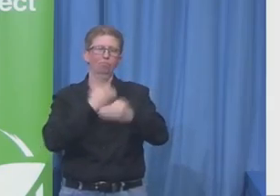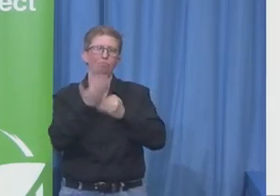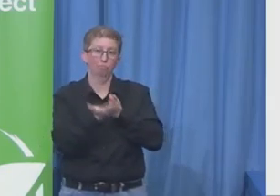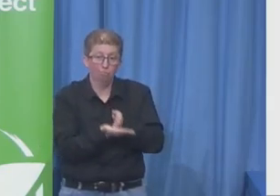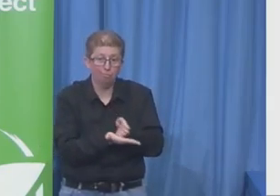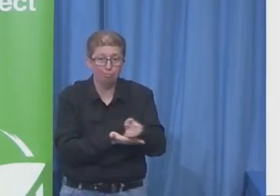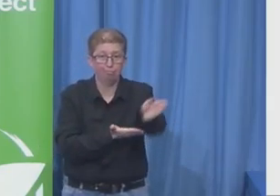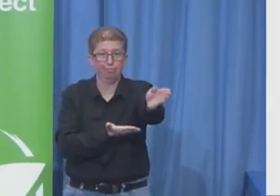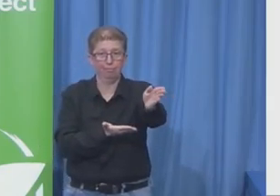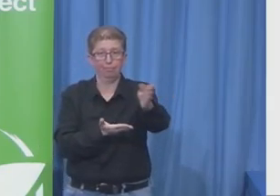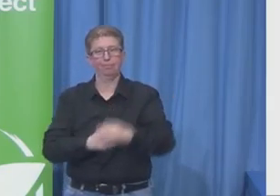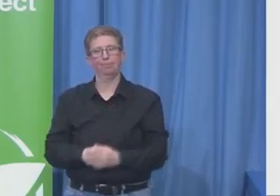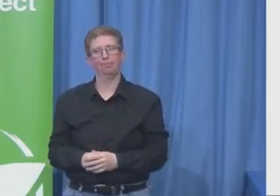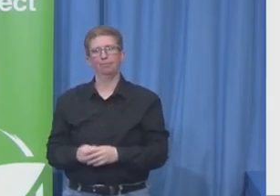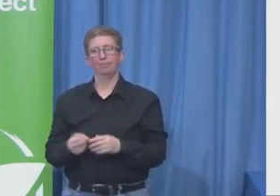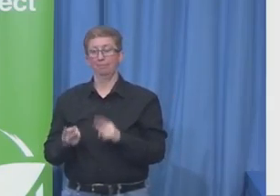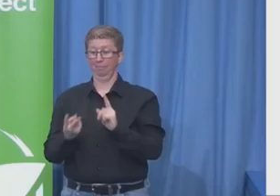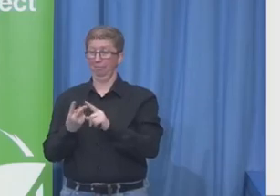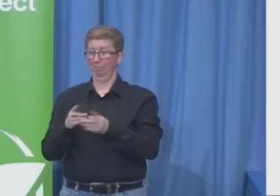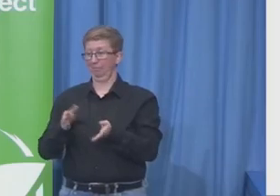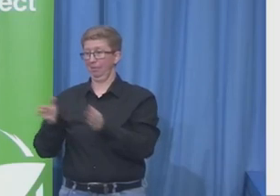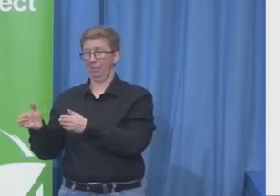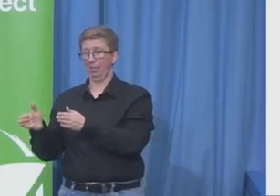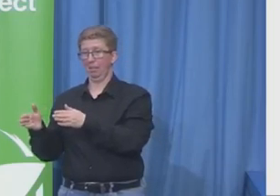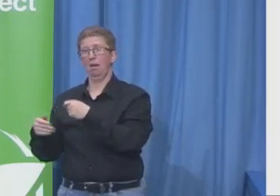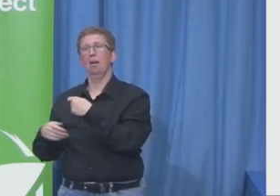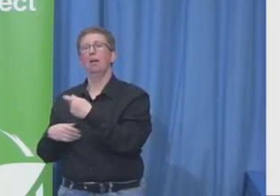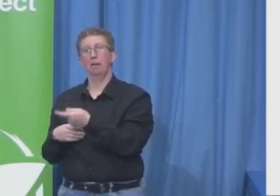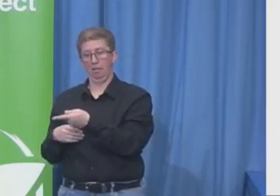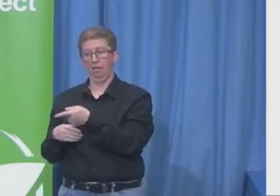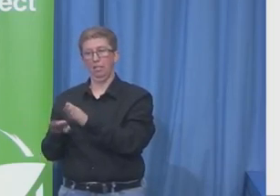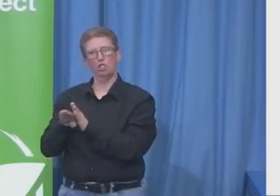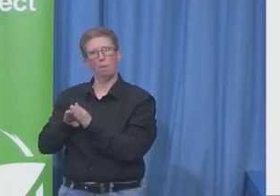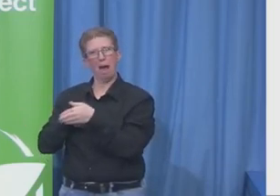we're working on a project in Jamaica, and this is a real life project,